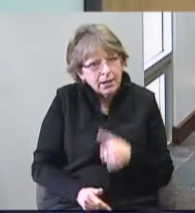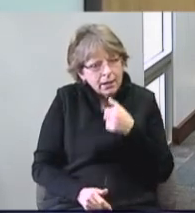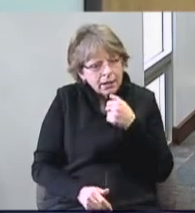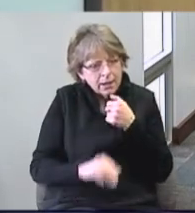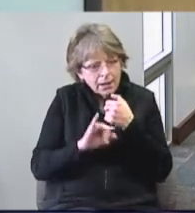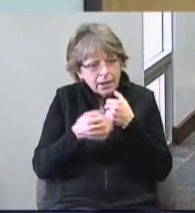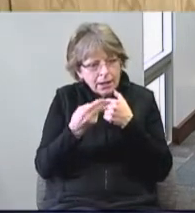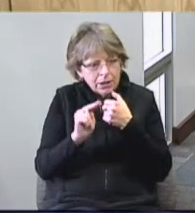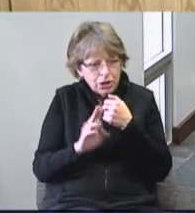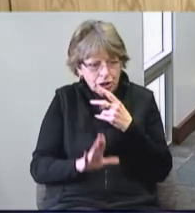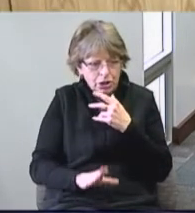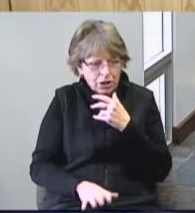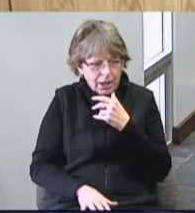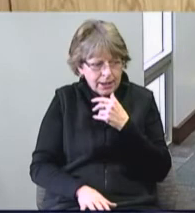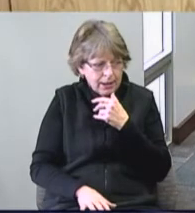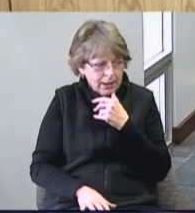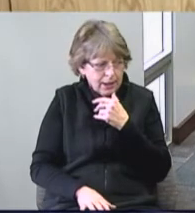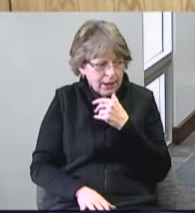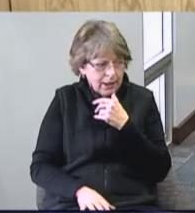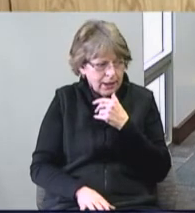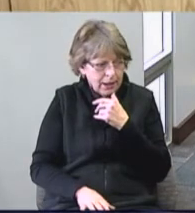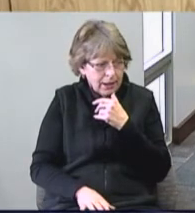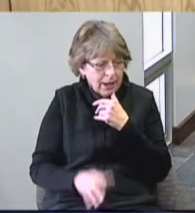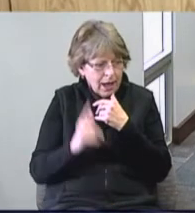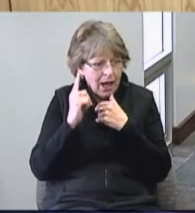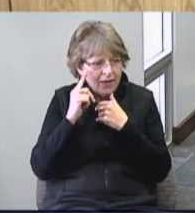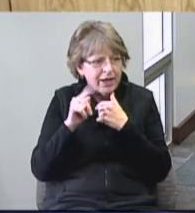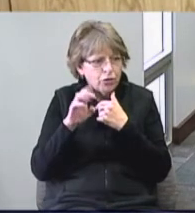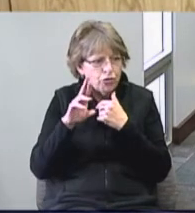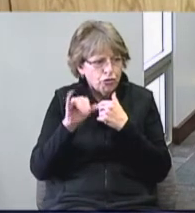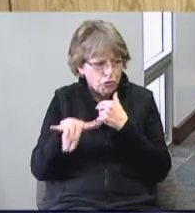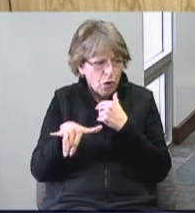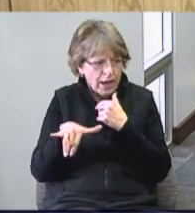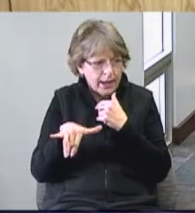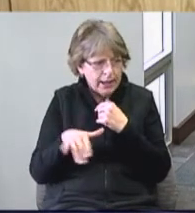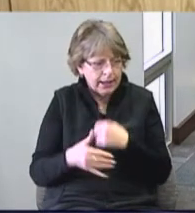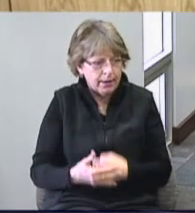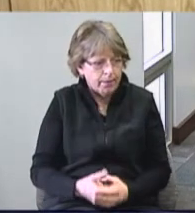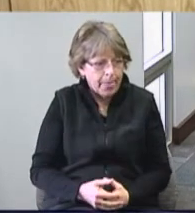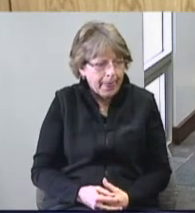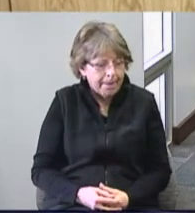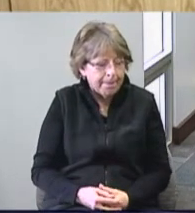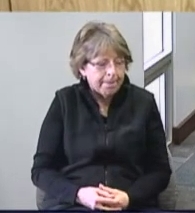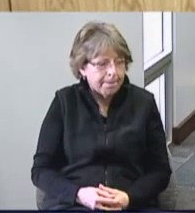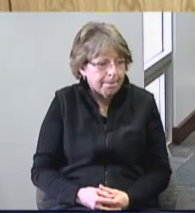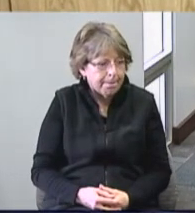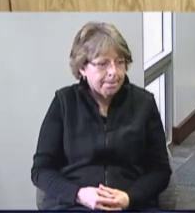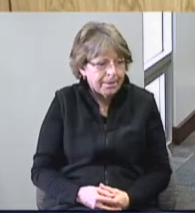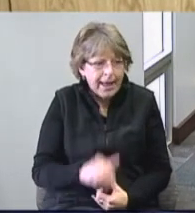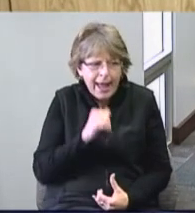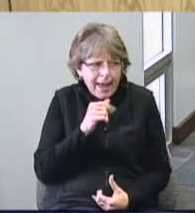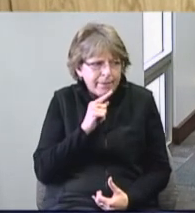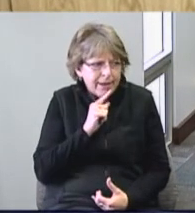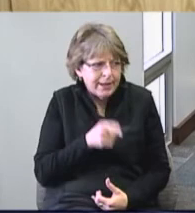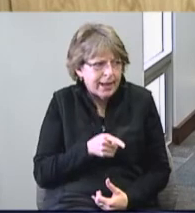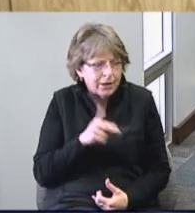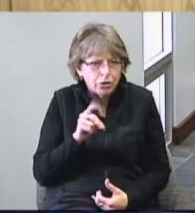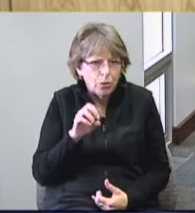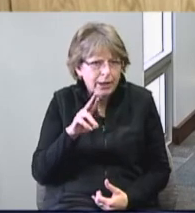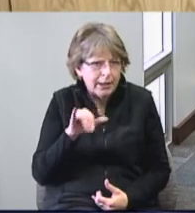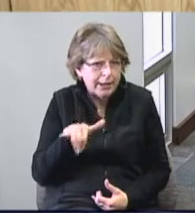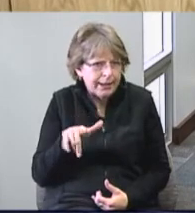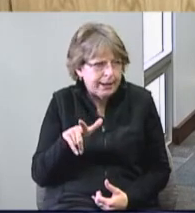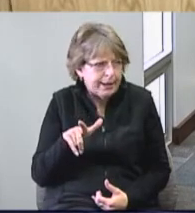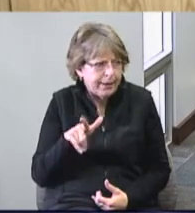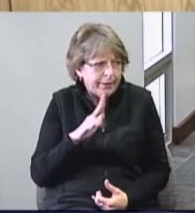John, would you like to address that? I think Troy. Or Troy? Yeah, Troy may want to do that. We have no clue. Not sure what Daryl's referring to,